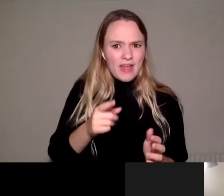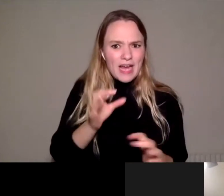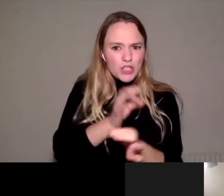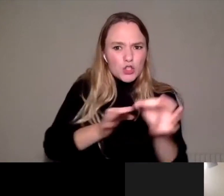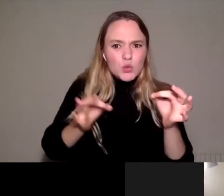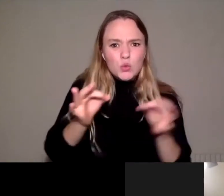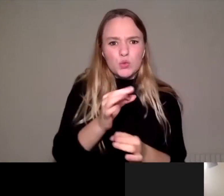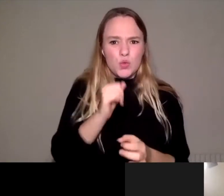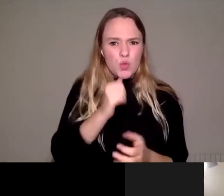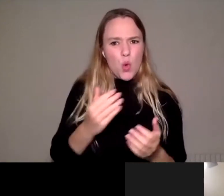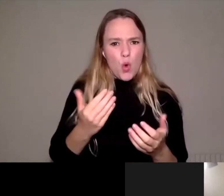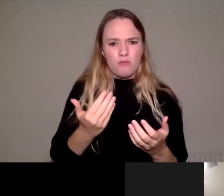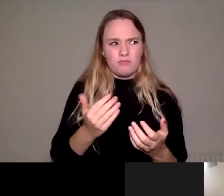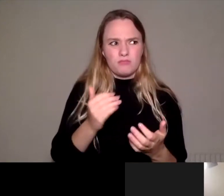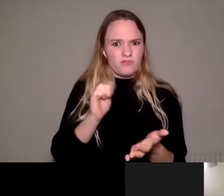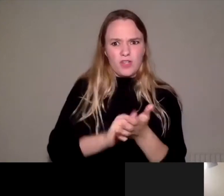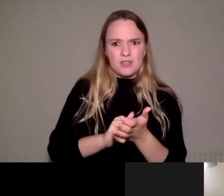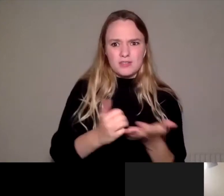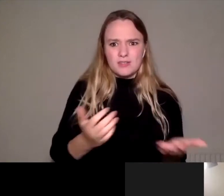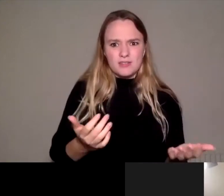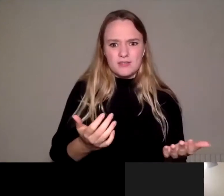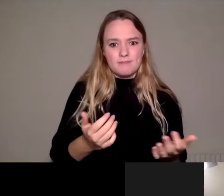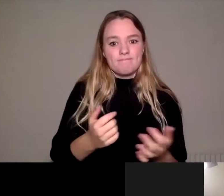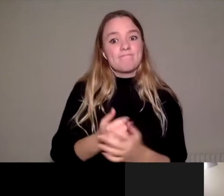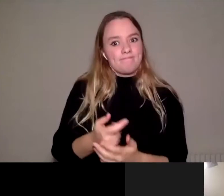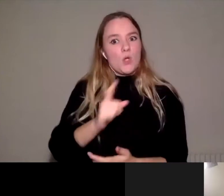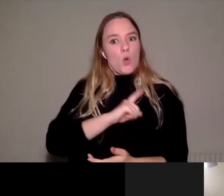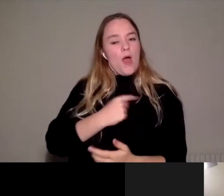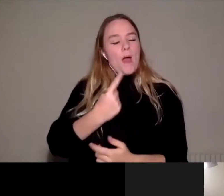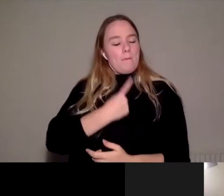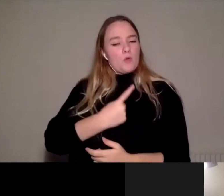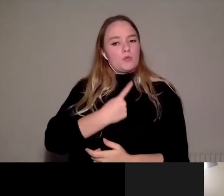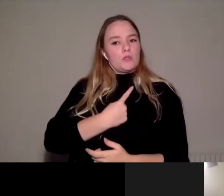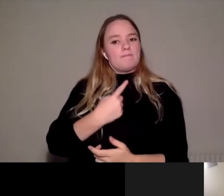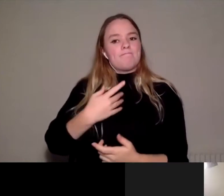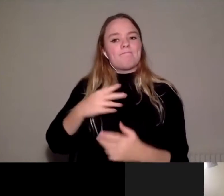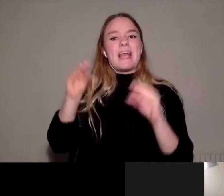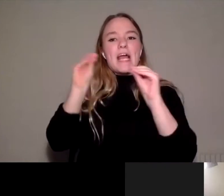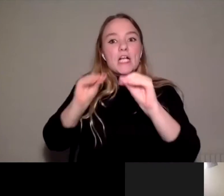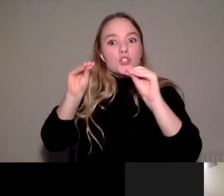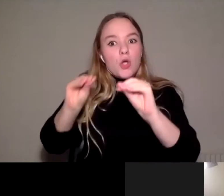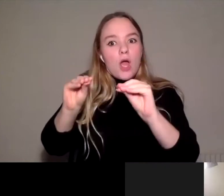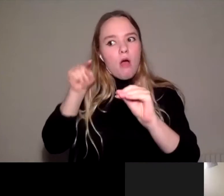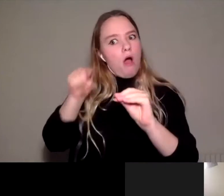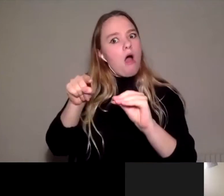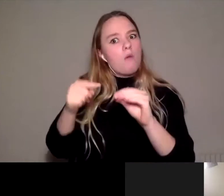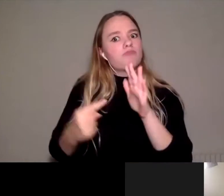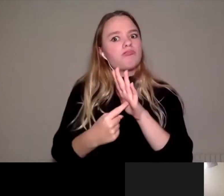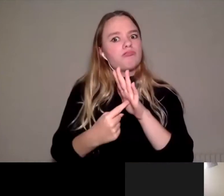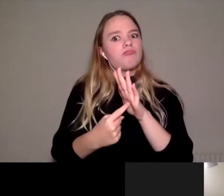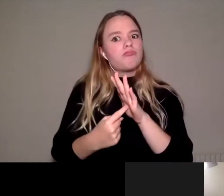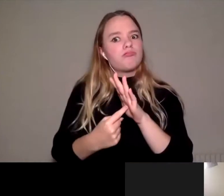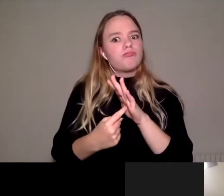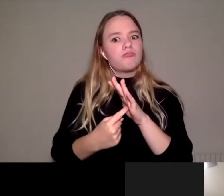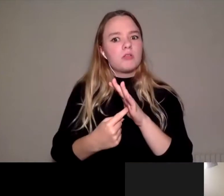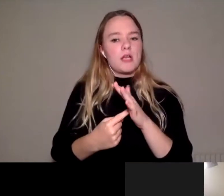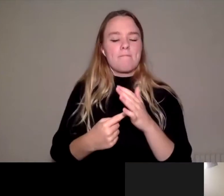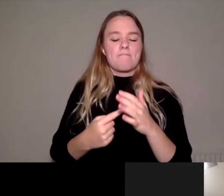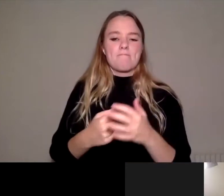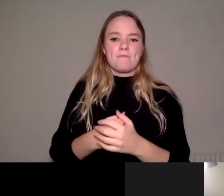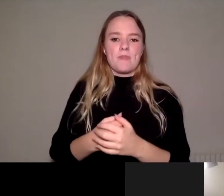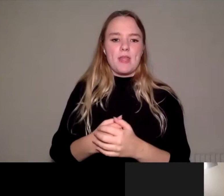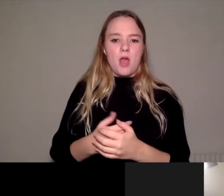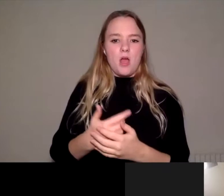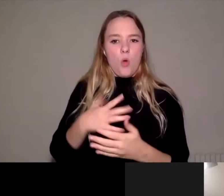why education has been a fundamental goal for me and a fundamental thing I wish to pursue within